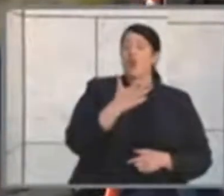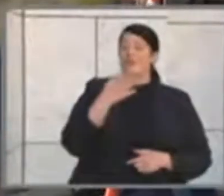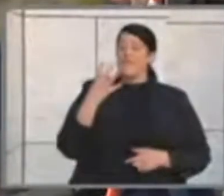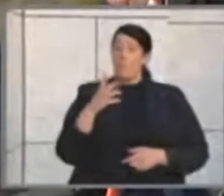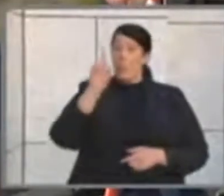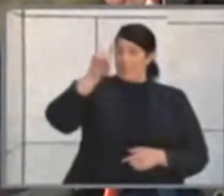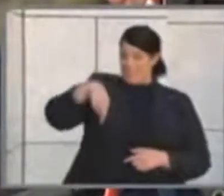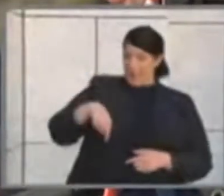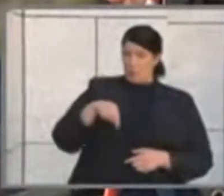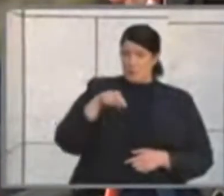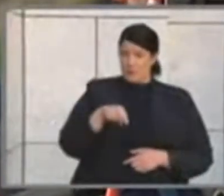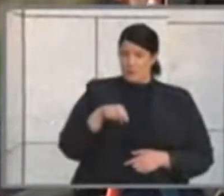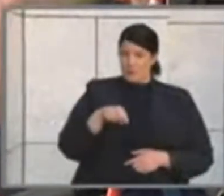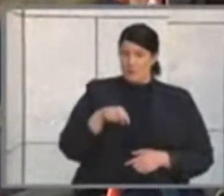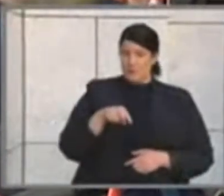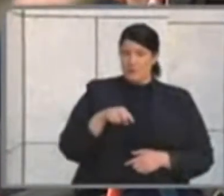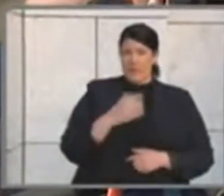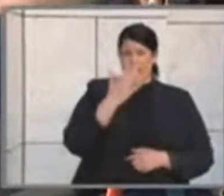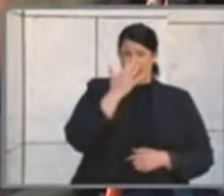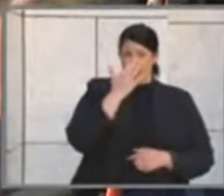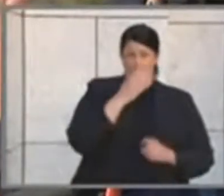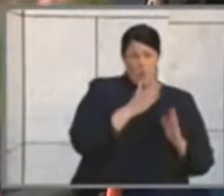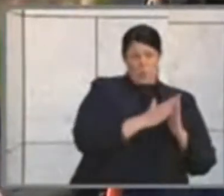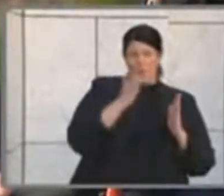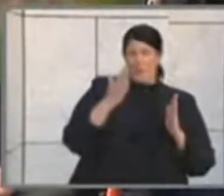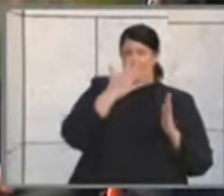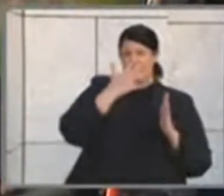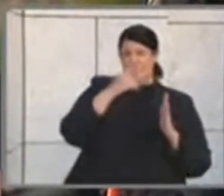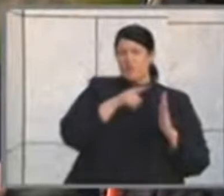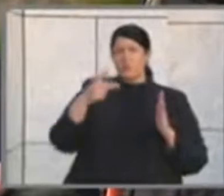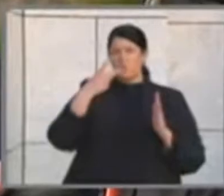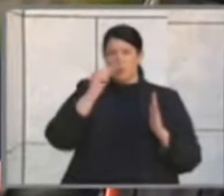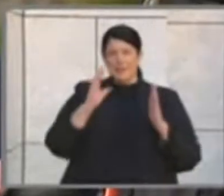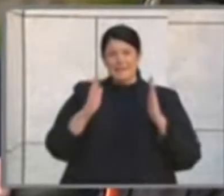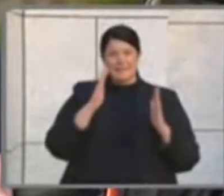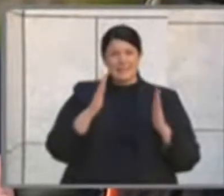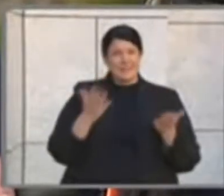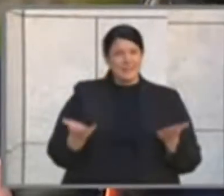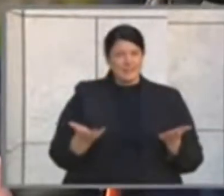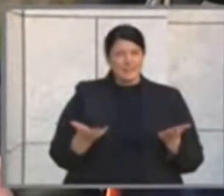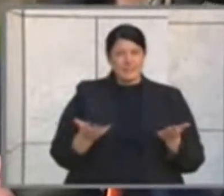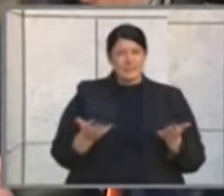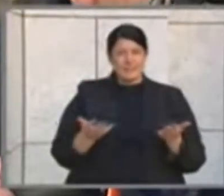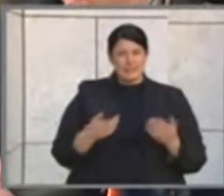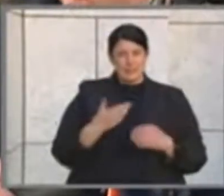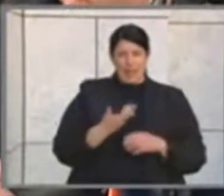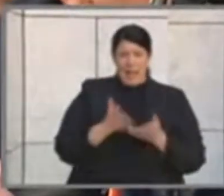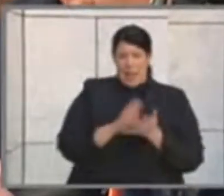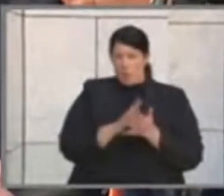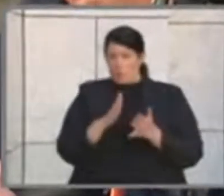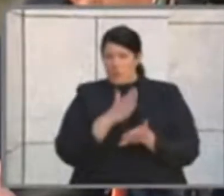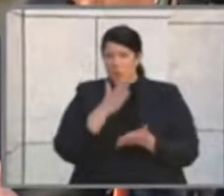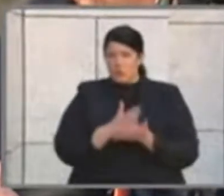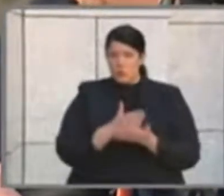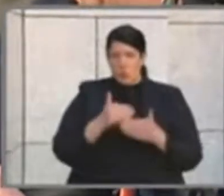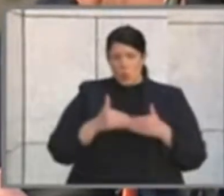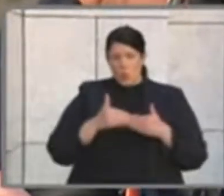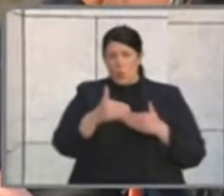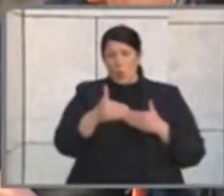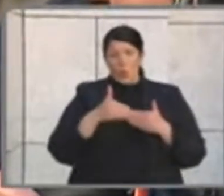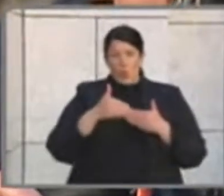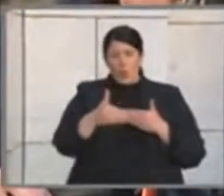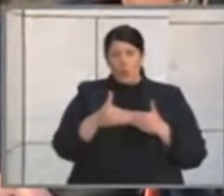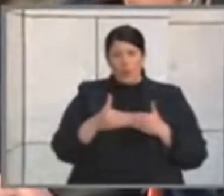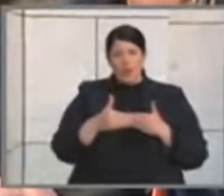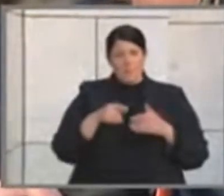594,000 come from the 15 to 24 age bracket. What's your plan to ensure the youth of Australia won't be the biggest casualty